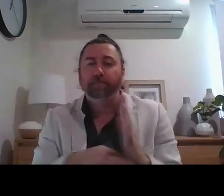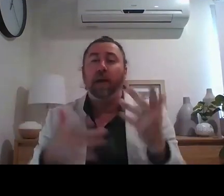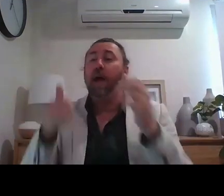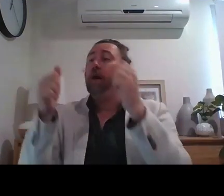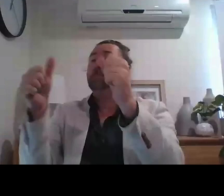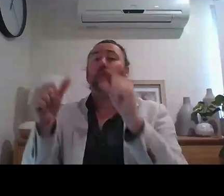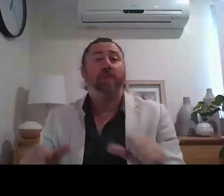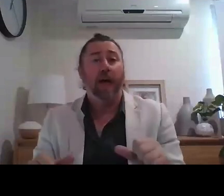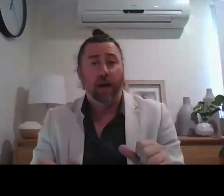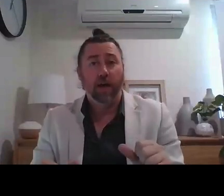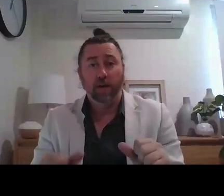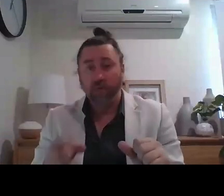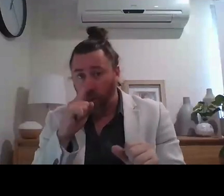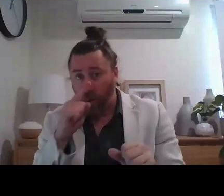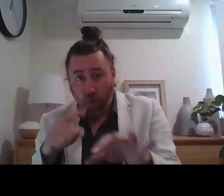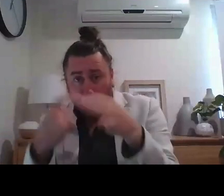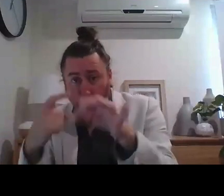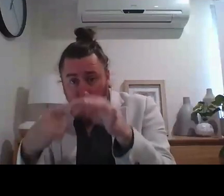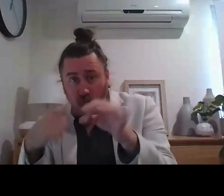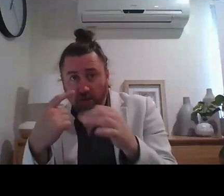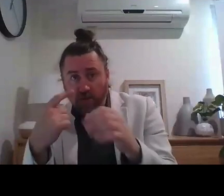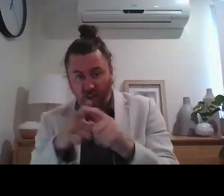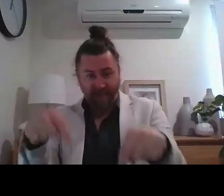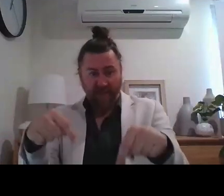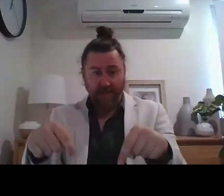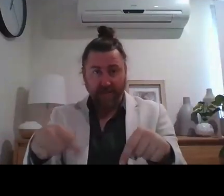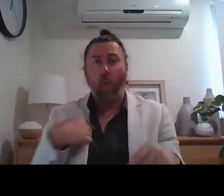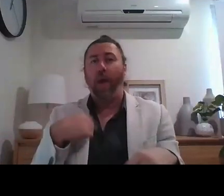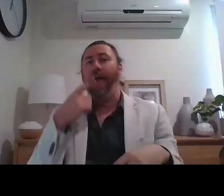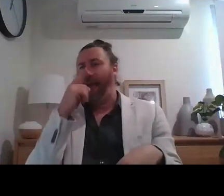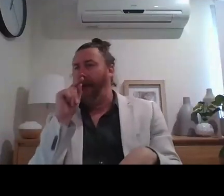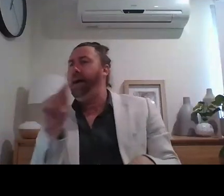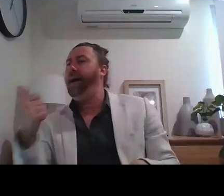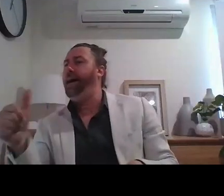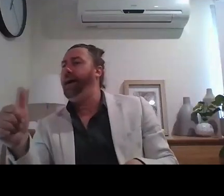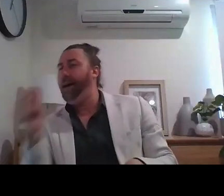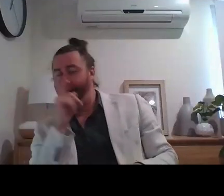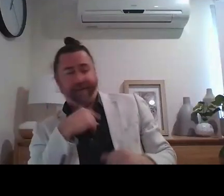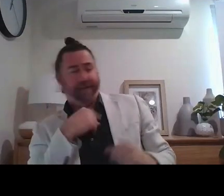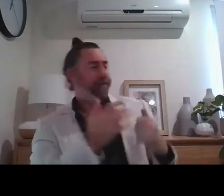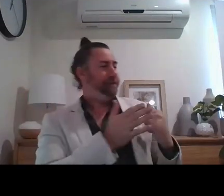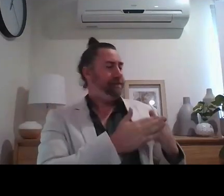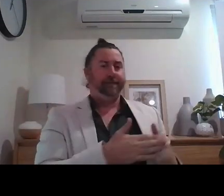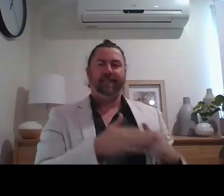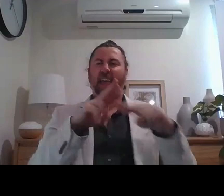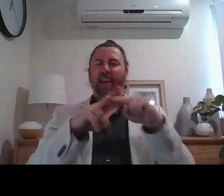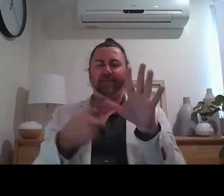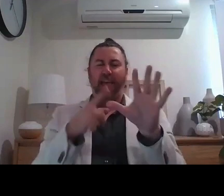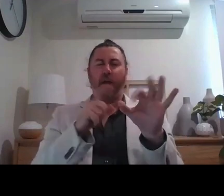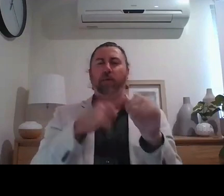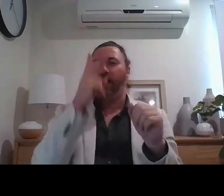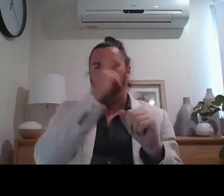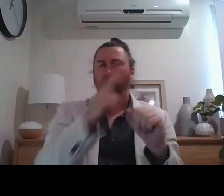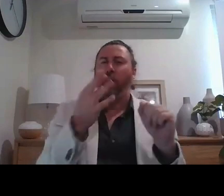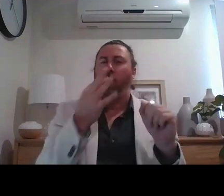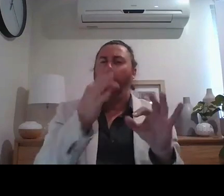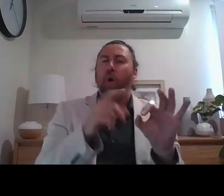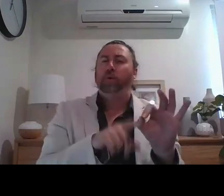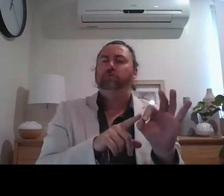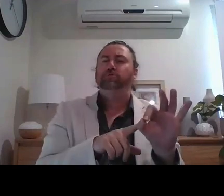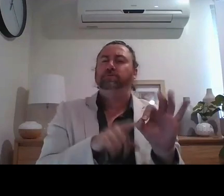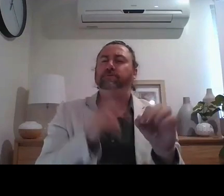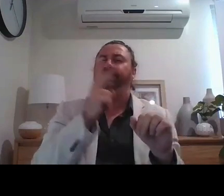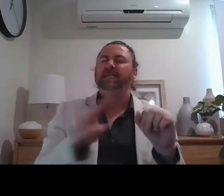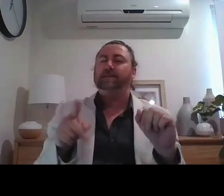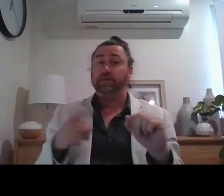feedback and questions that we get through these types of forums to update those resources as we go to make sure that we're answering the questions that you